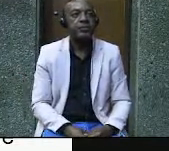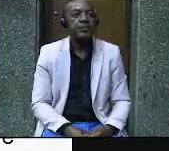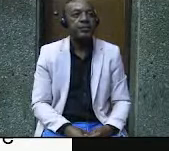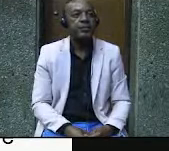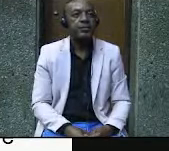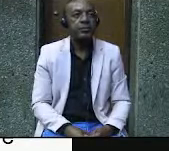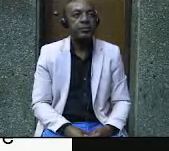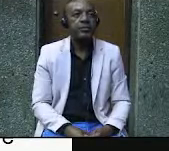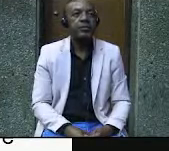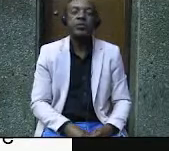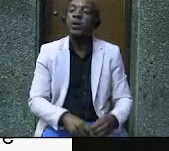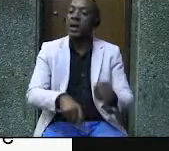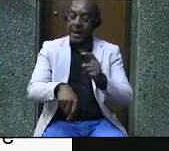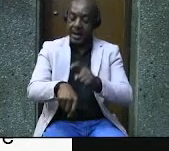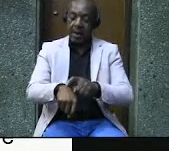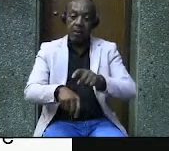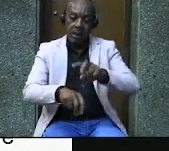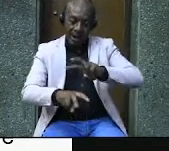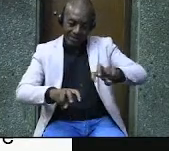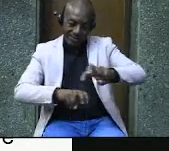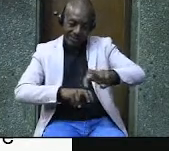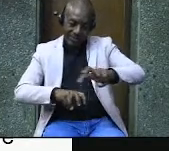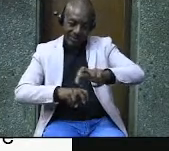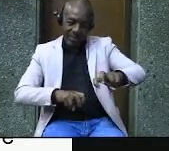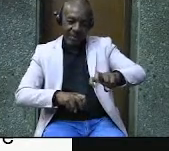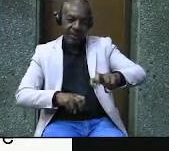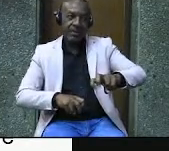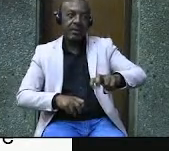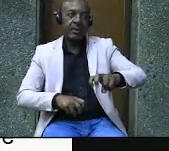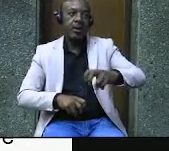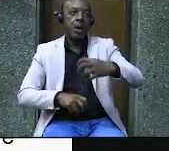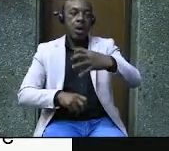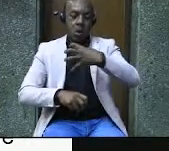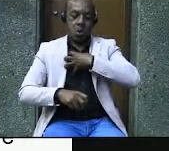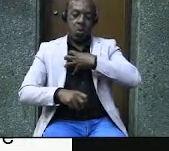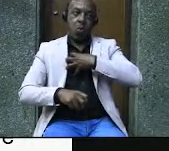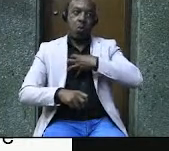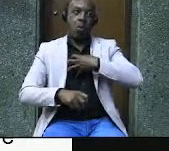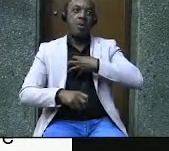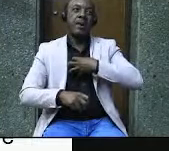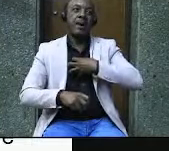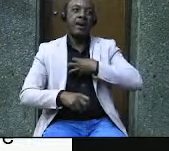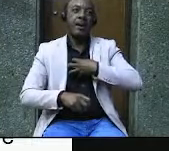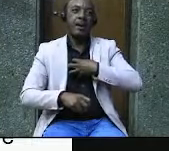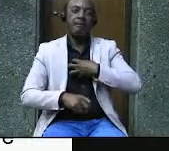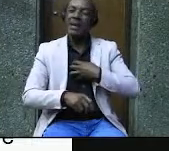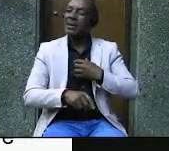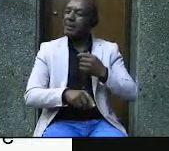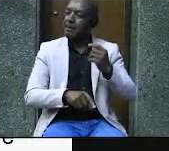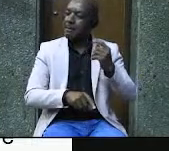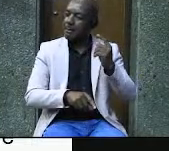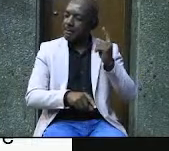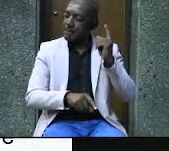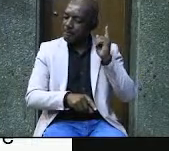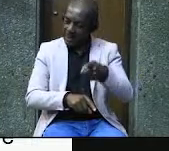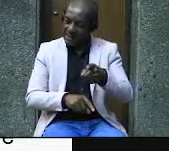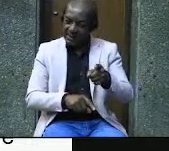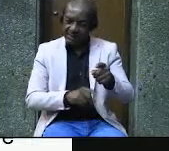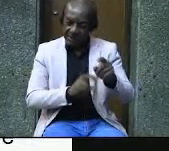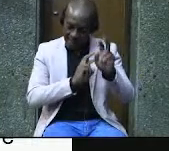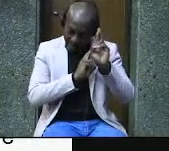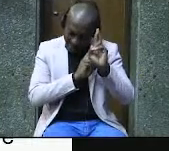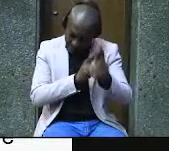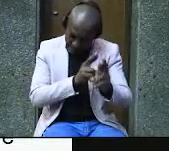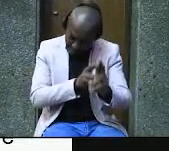During the investigation phase, the owner or occupier's privacy must also at all times be respected. They should